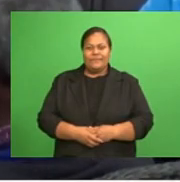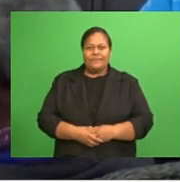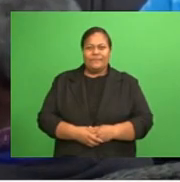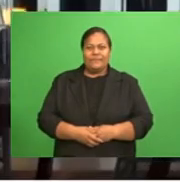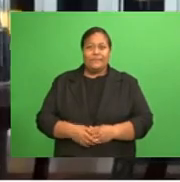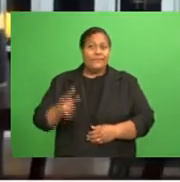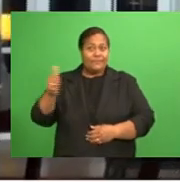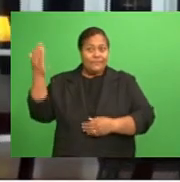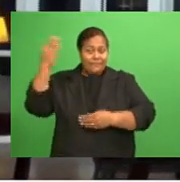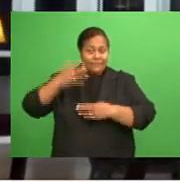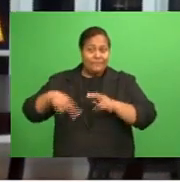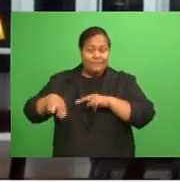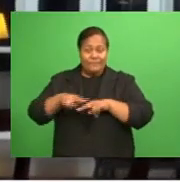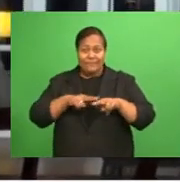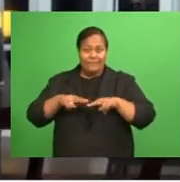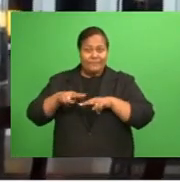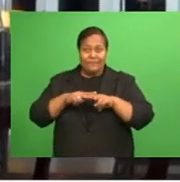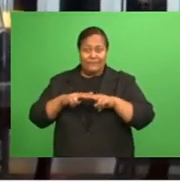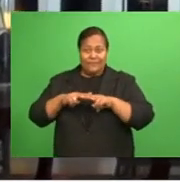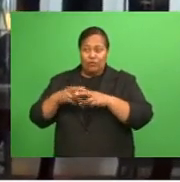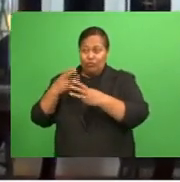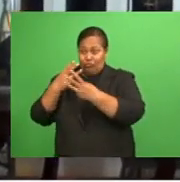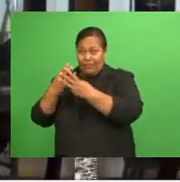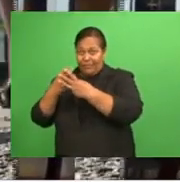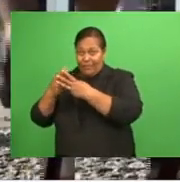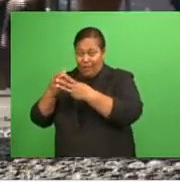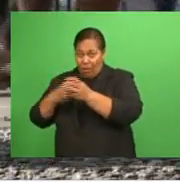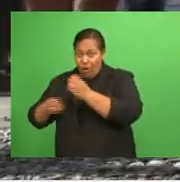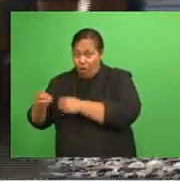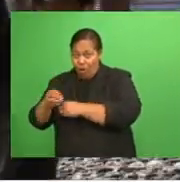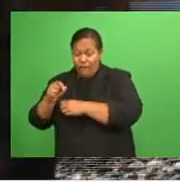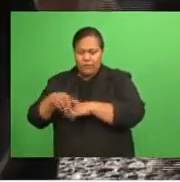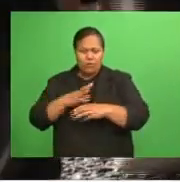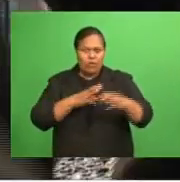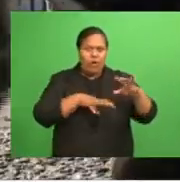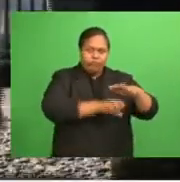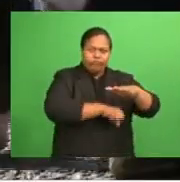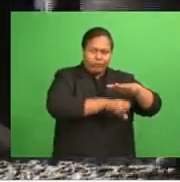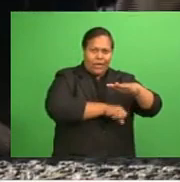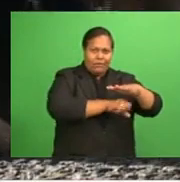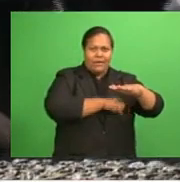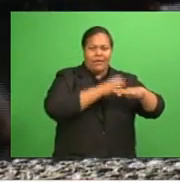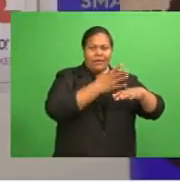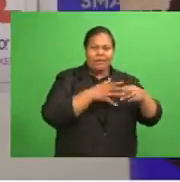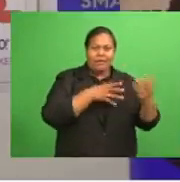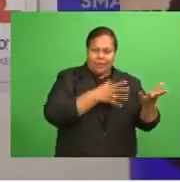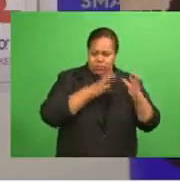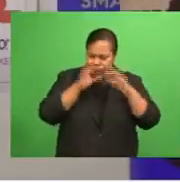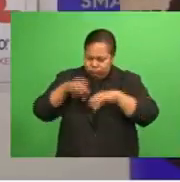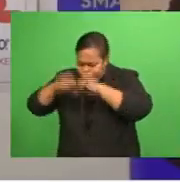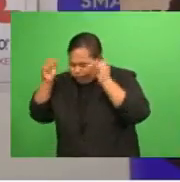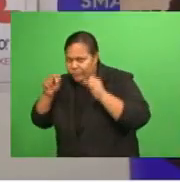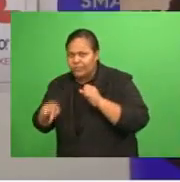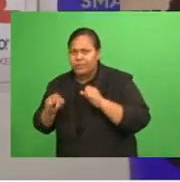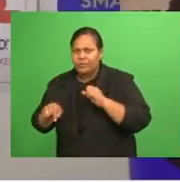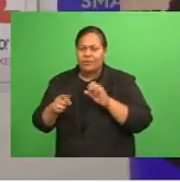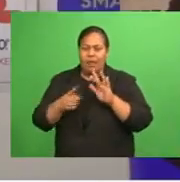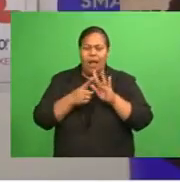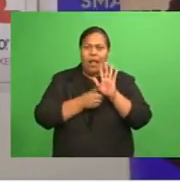Good evening, Fiji. In this bulletin, FICAC conducts raid at Sudelpa office. ILO predicts gloom employment